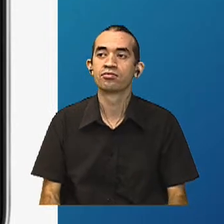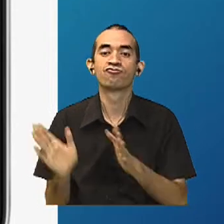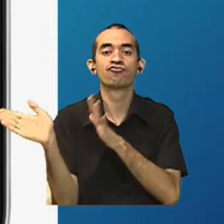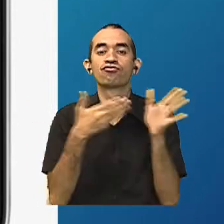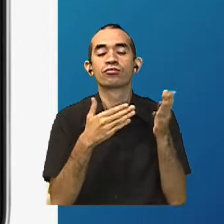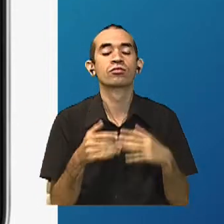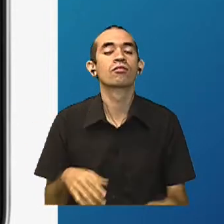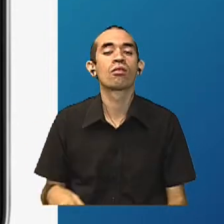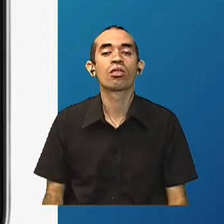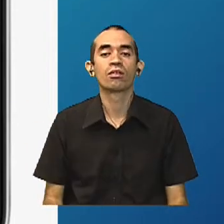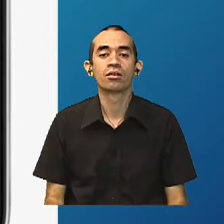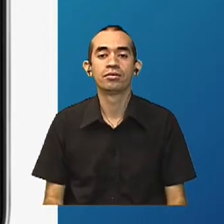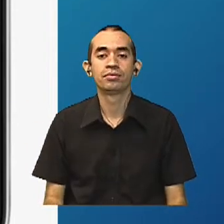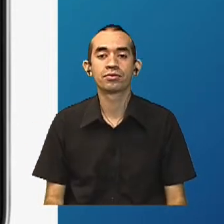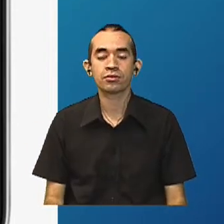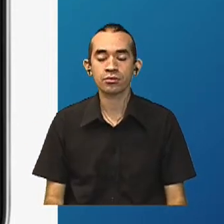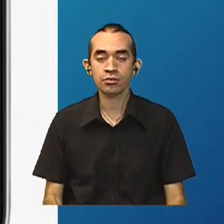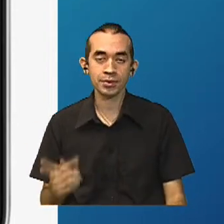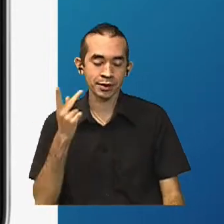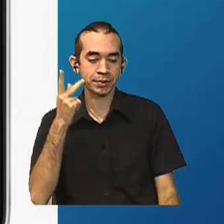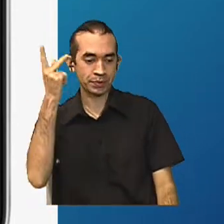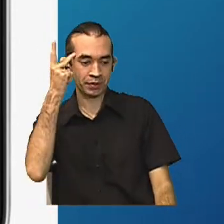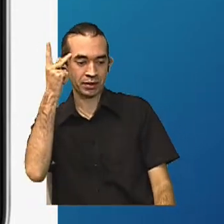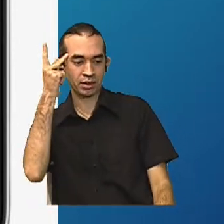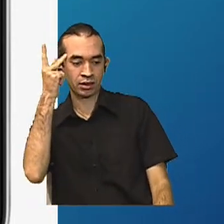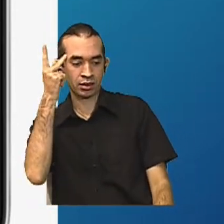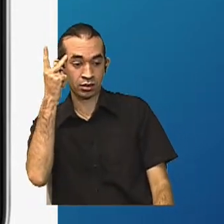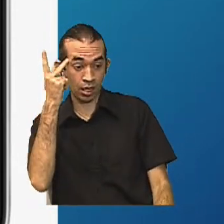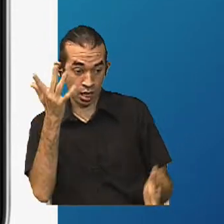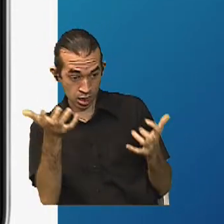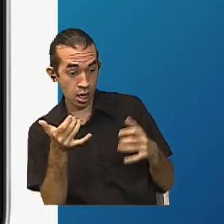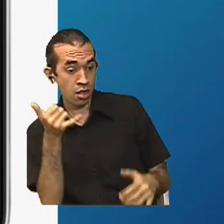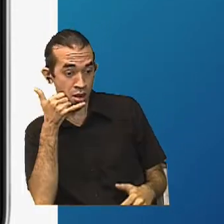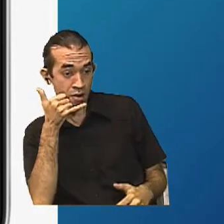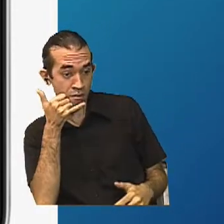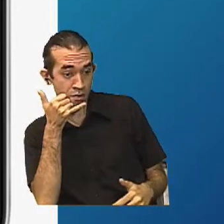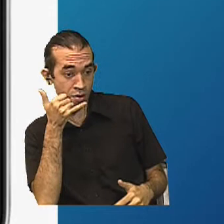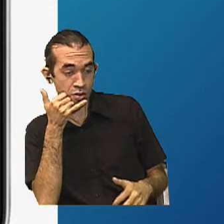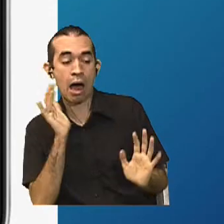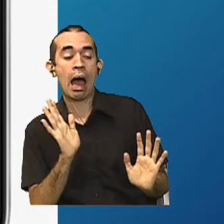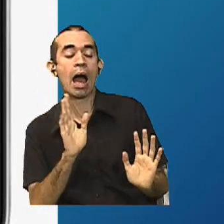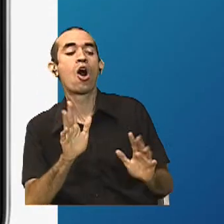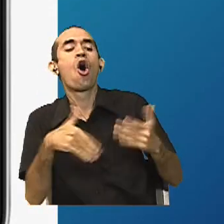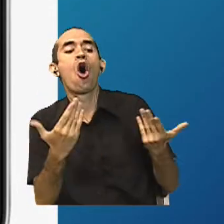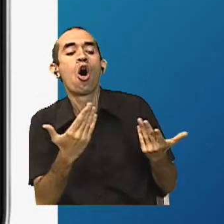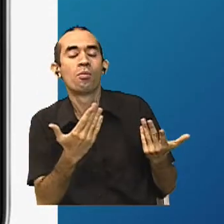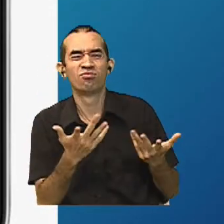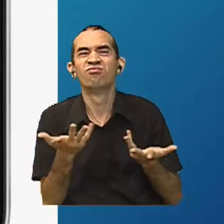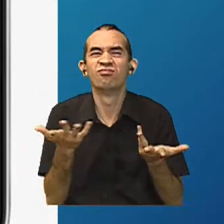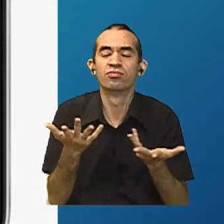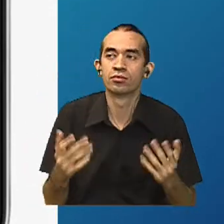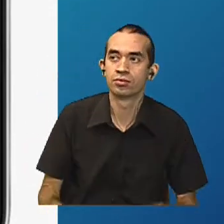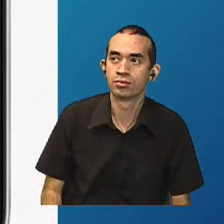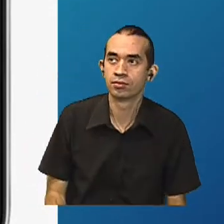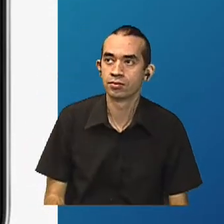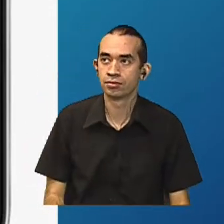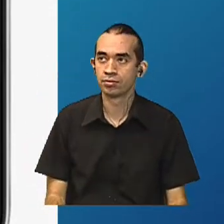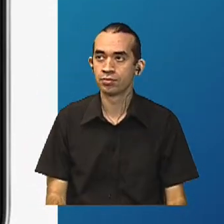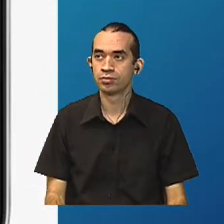want their son to do to get a phone? Ask his brother if he can use an old